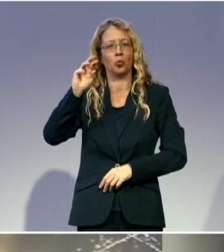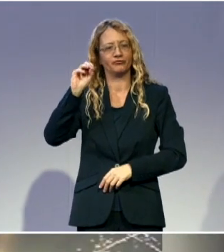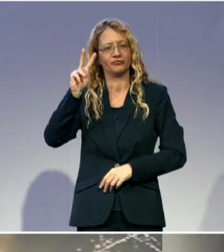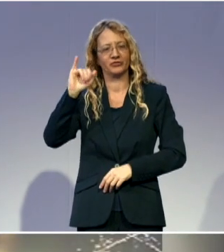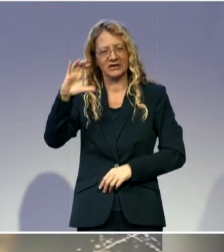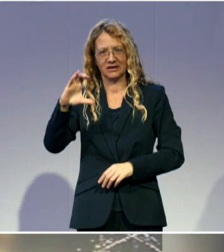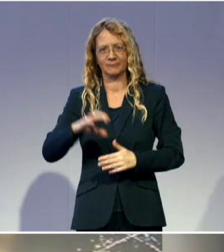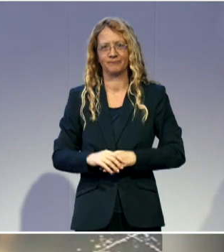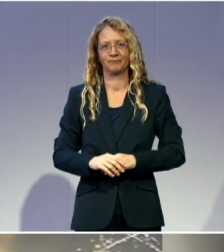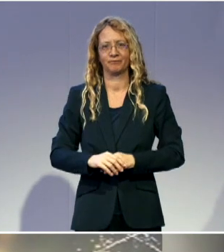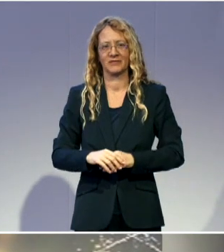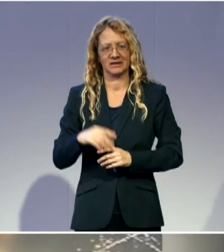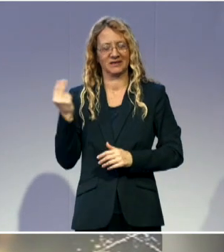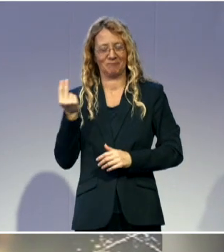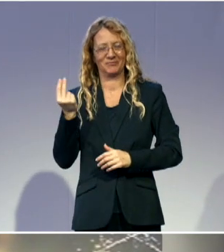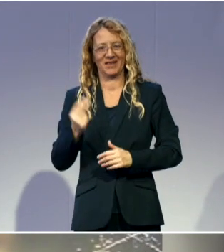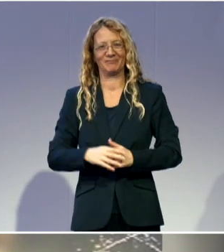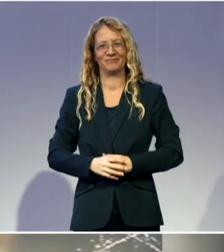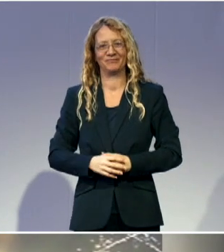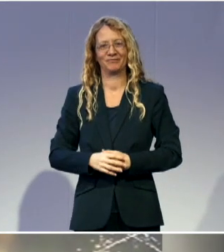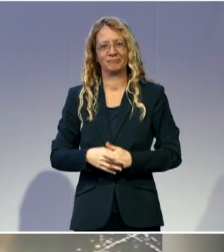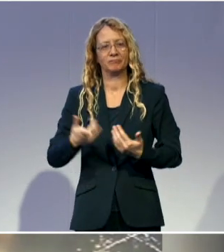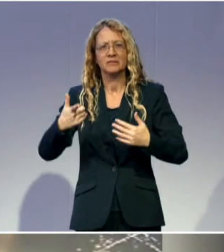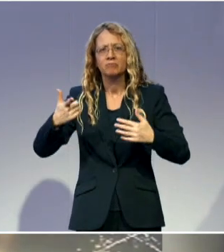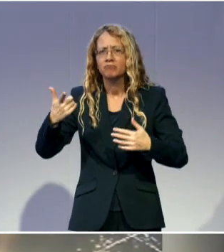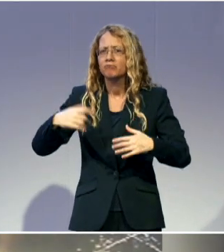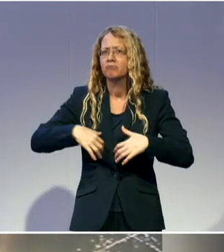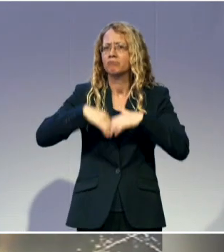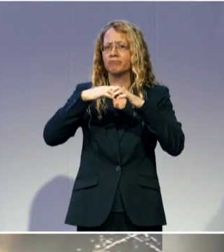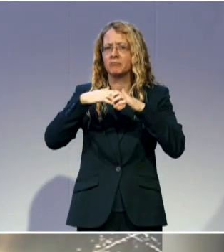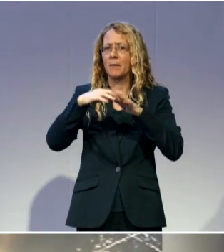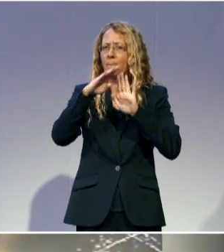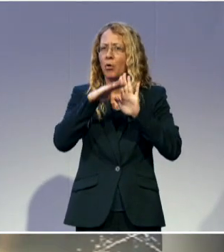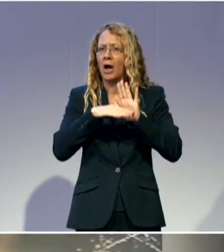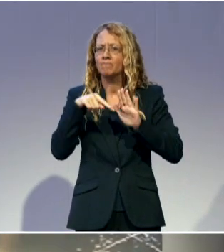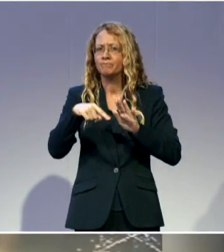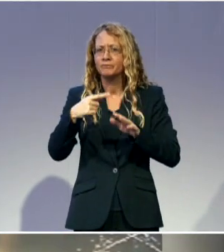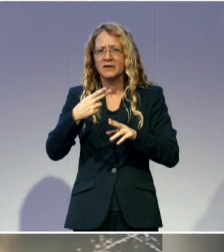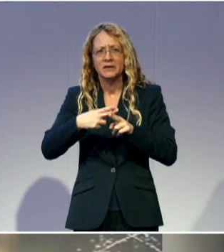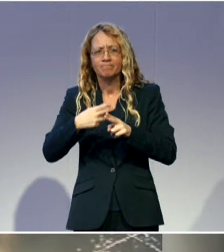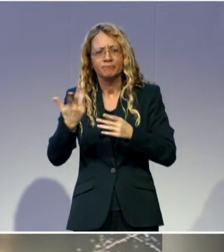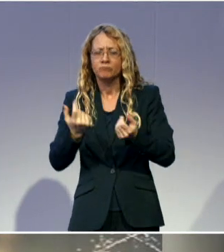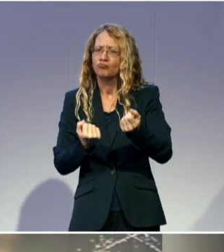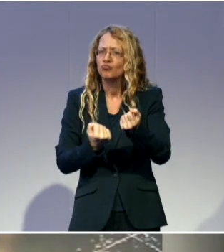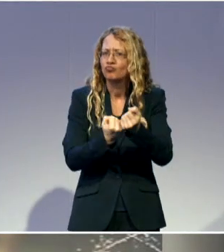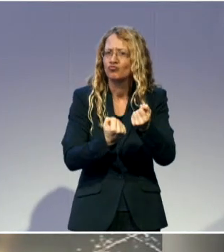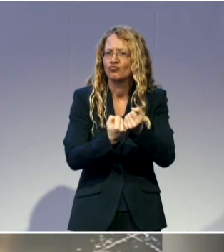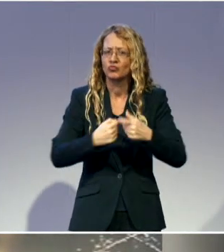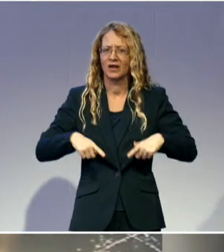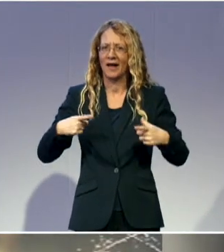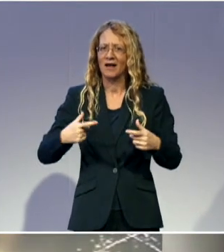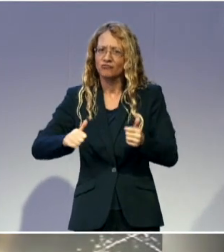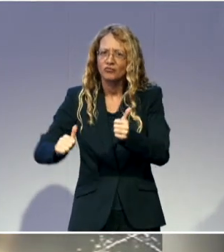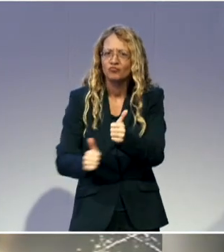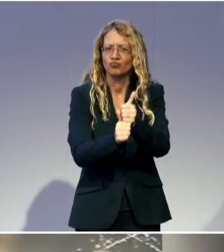in the community, a program that helps adults with intellectual disabilities to live in the community with tailored assistance. People